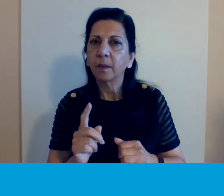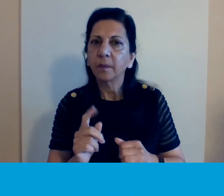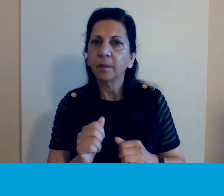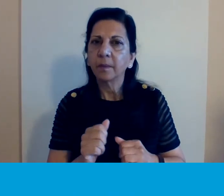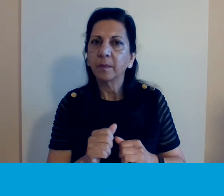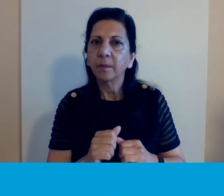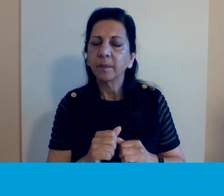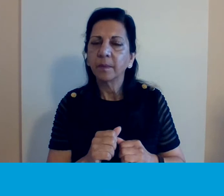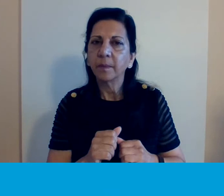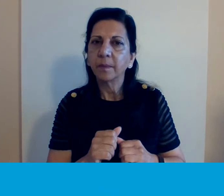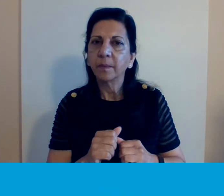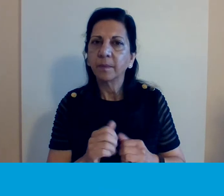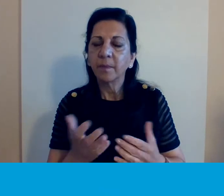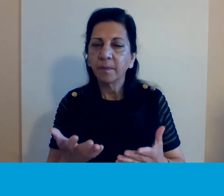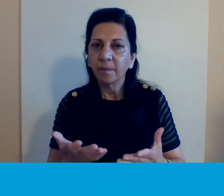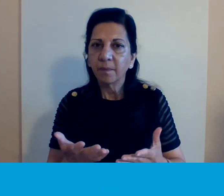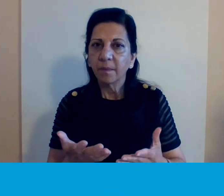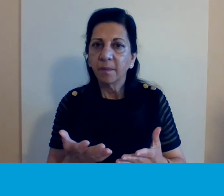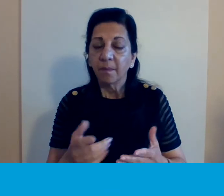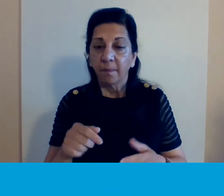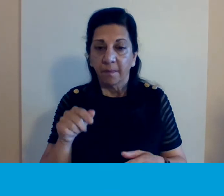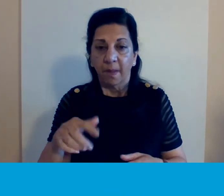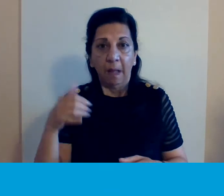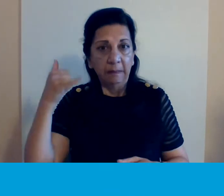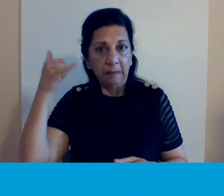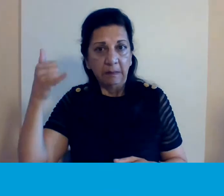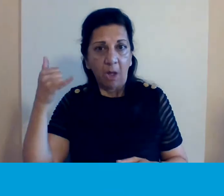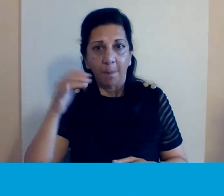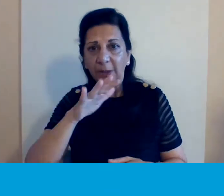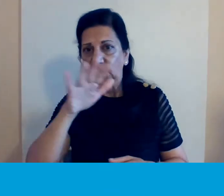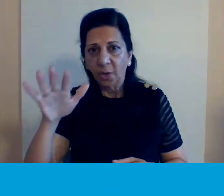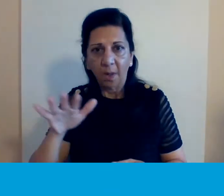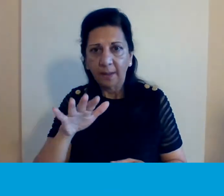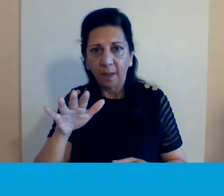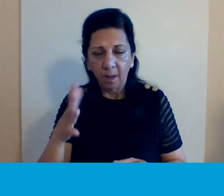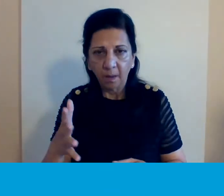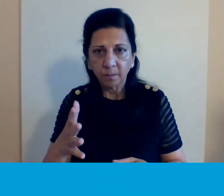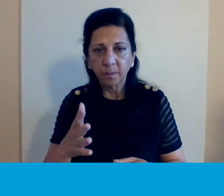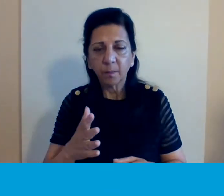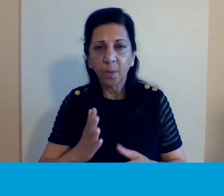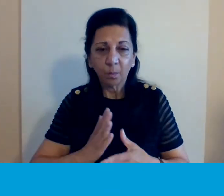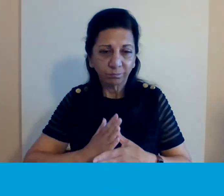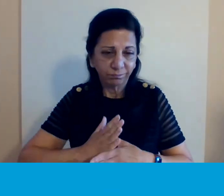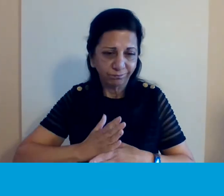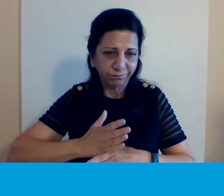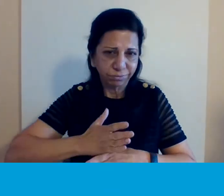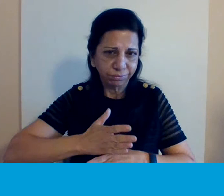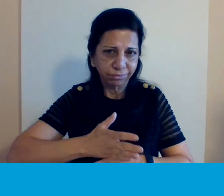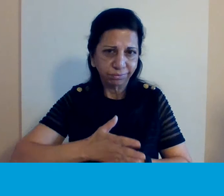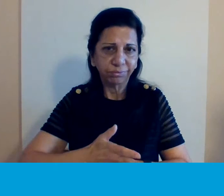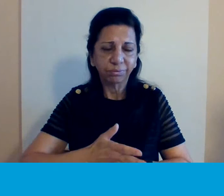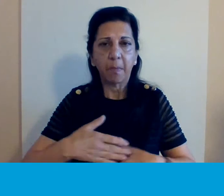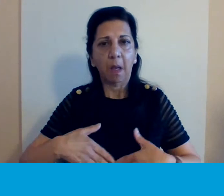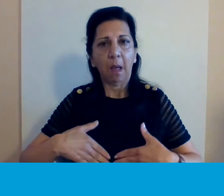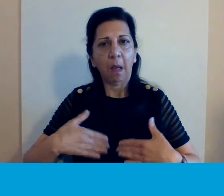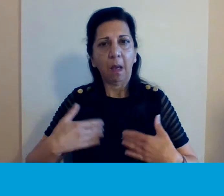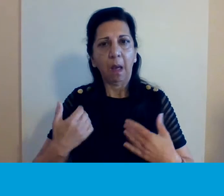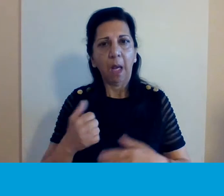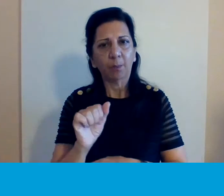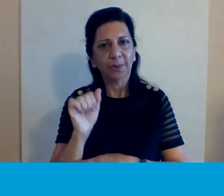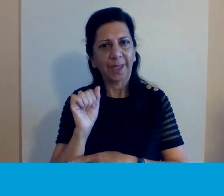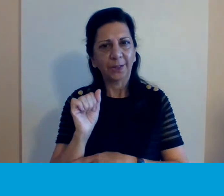from a local perspective, we're working solidly across the system in terms of health protection, linking with Public